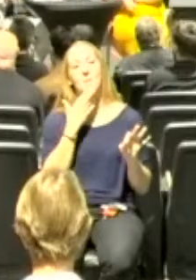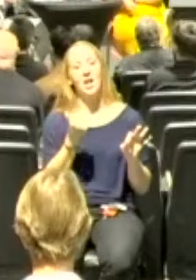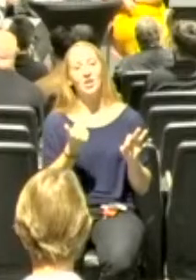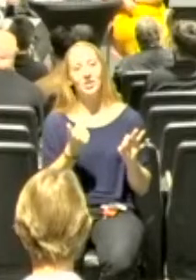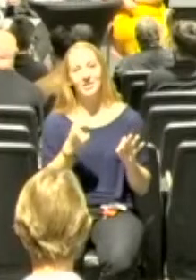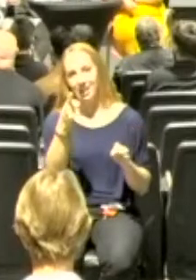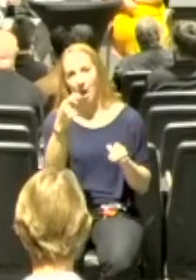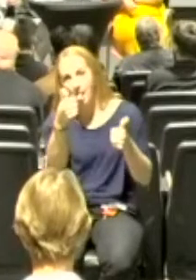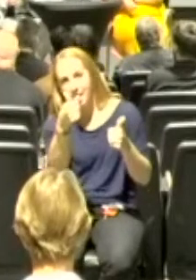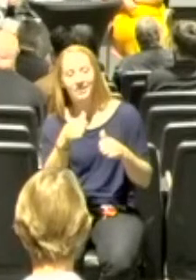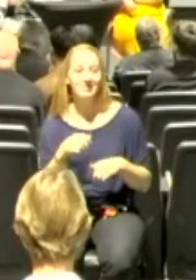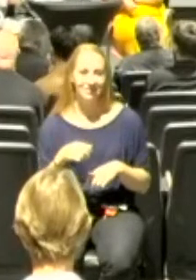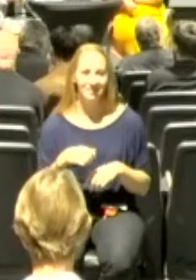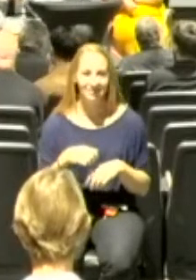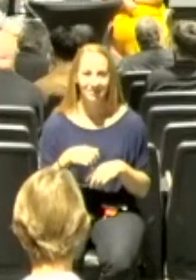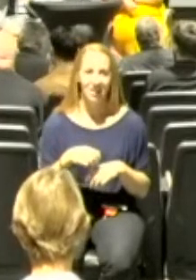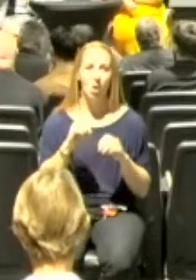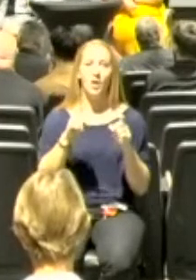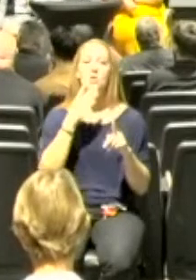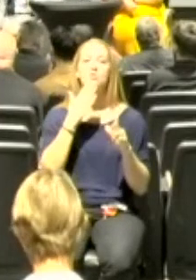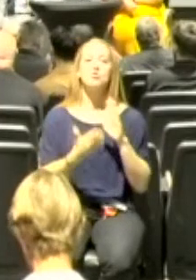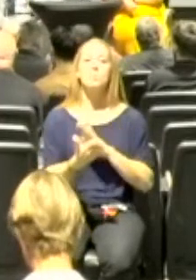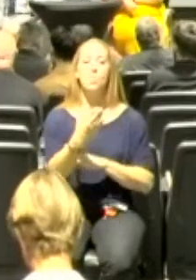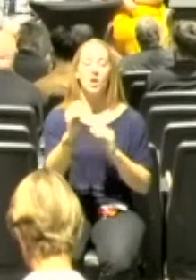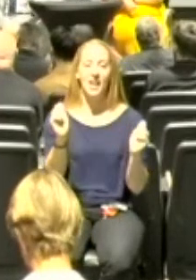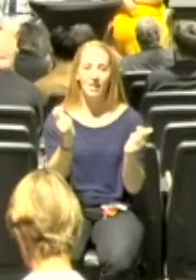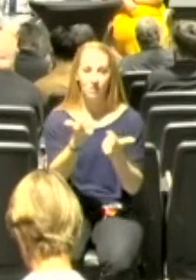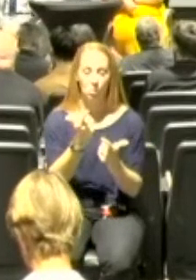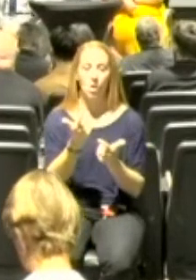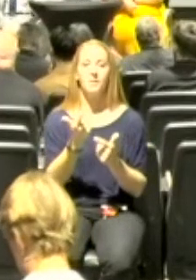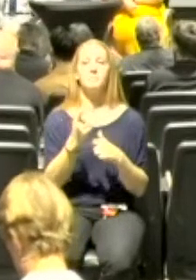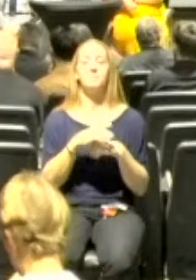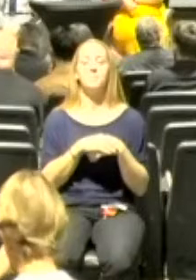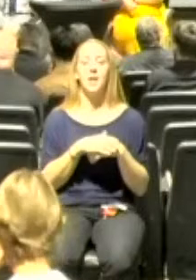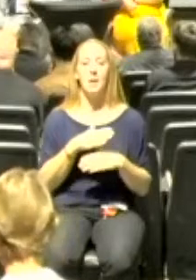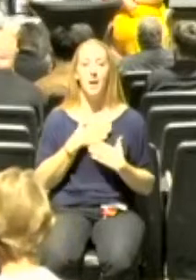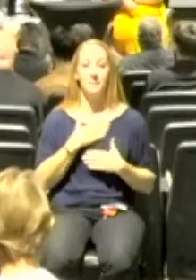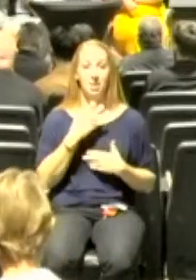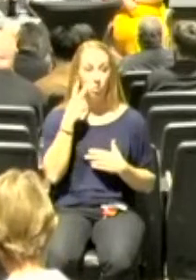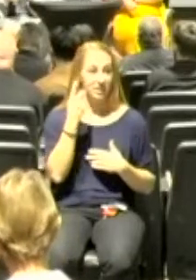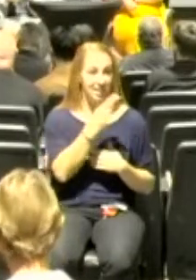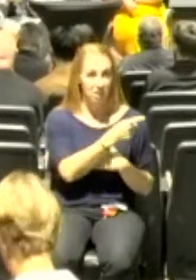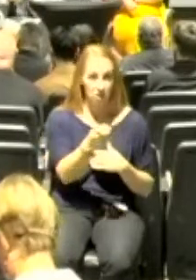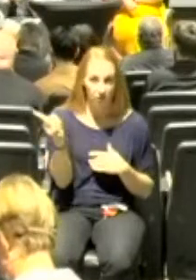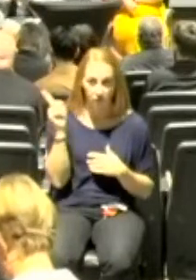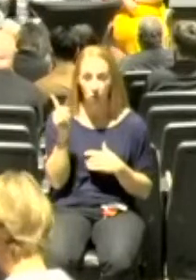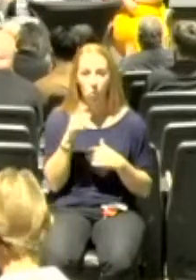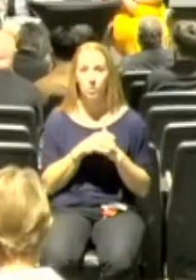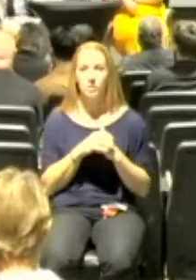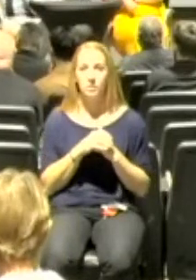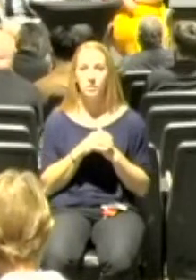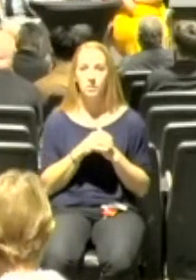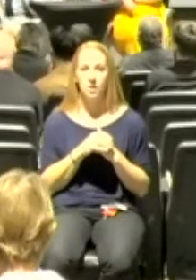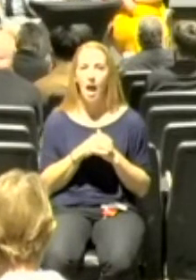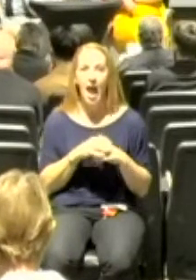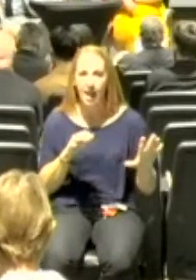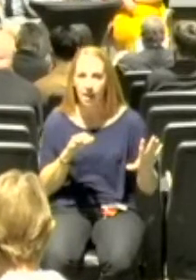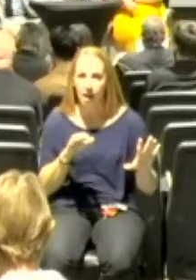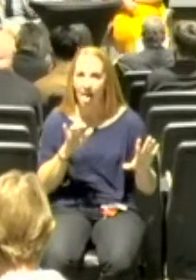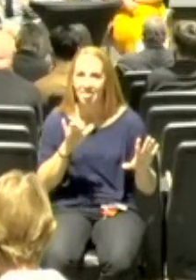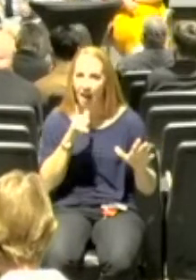right. So good morning, everyone. Glad to be here and glad to see each of you. Danette, that did not count in my time. Just making sure you know